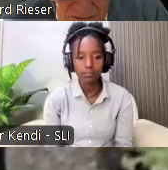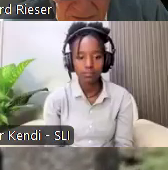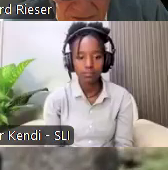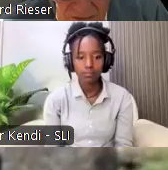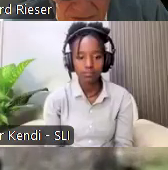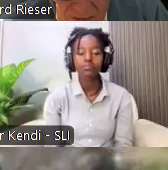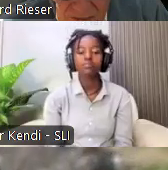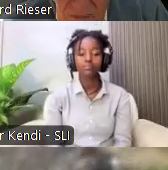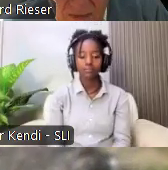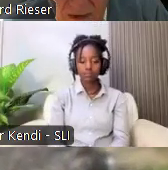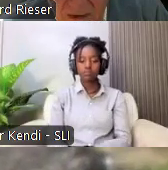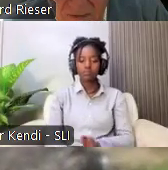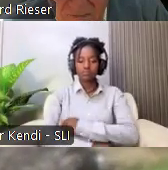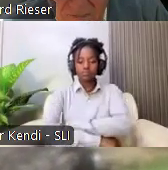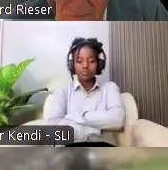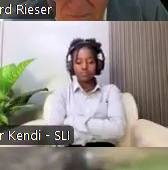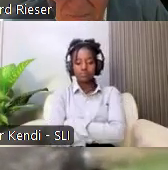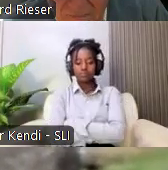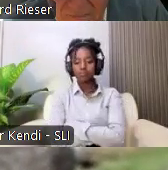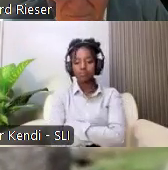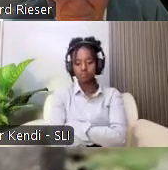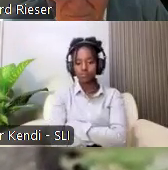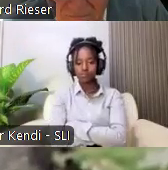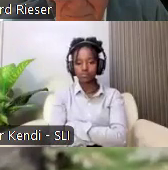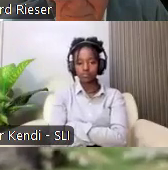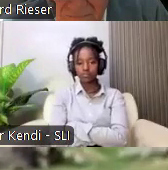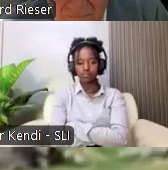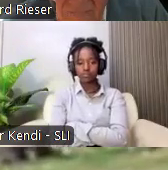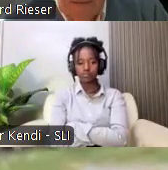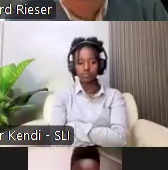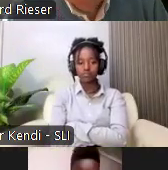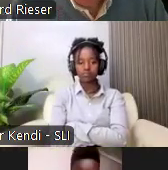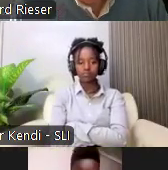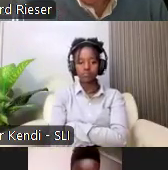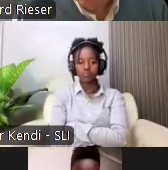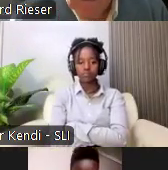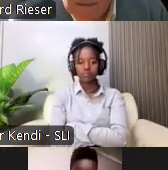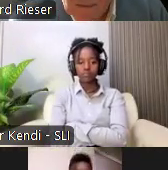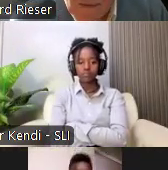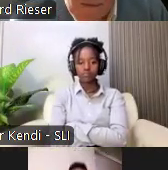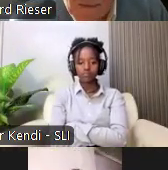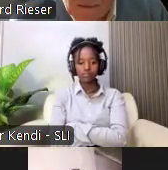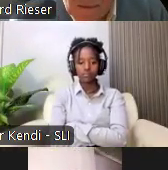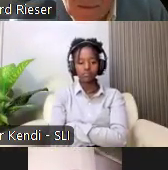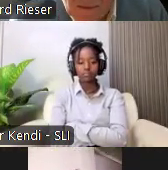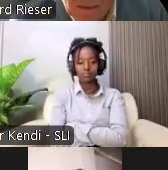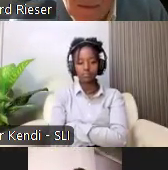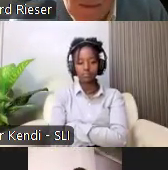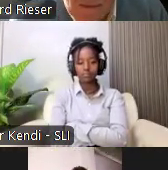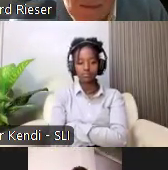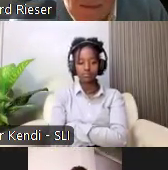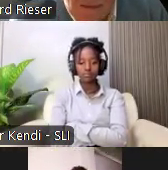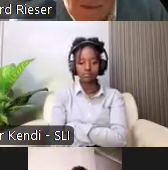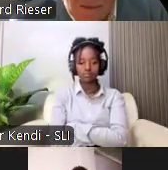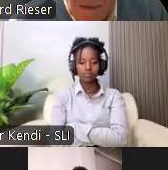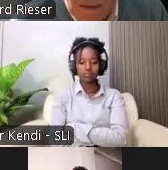Thank you, Richard, for that insightful session. Welcome, everyone, to this groundbreaking webinar